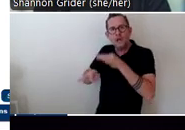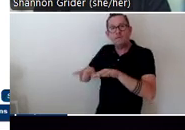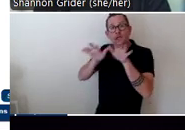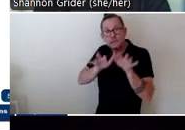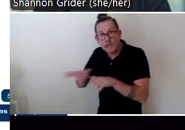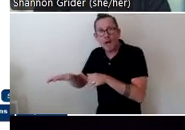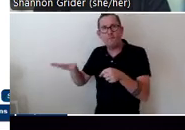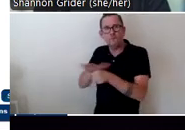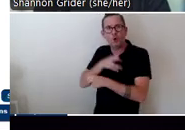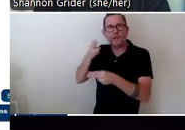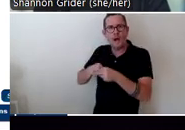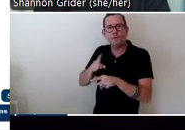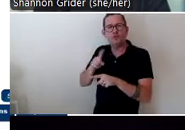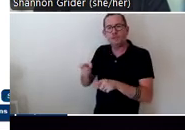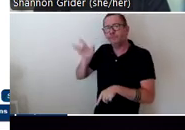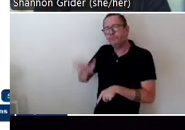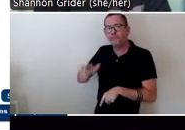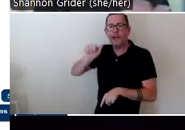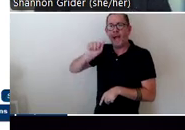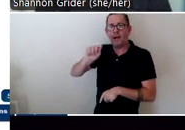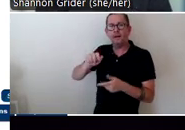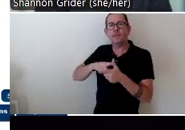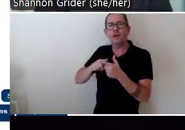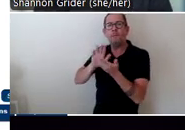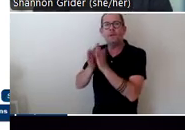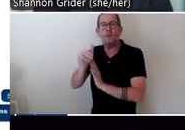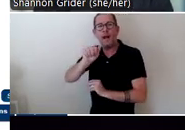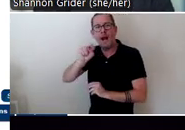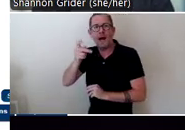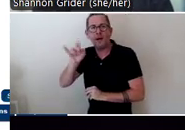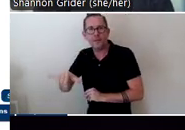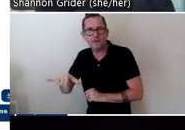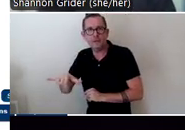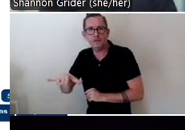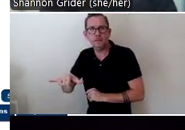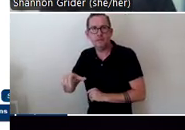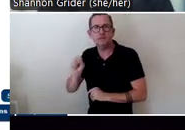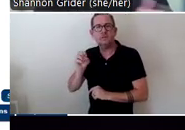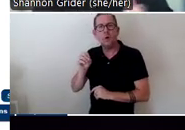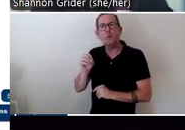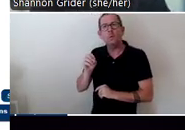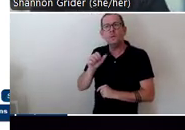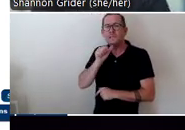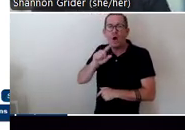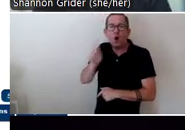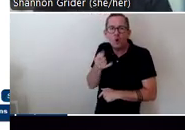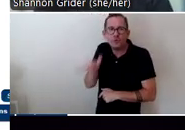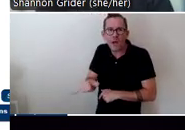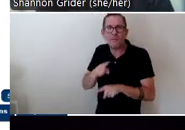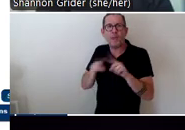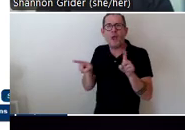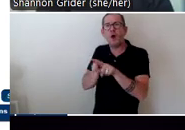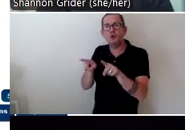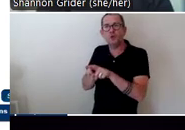for when they're typing in certain keystrokes, it actually prints out that person's name or the correct spelling of the name,